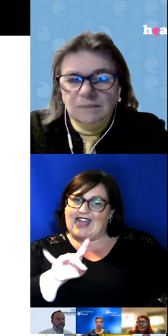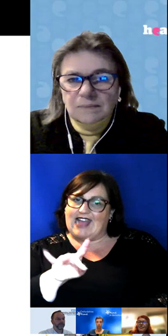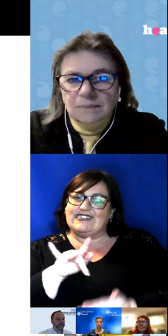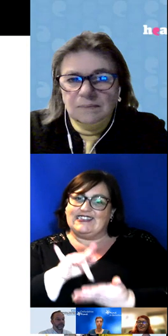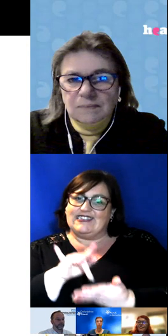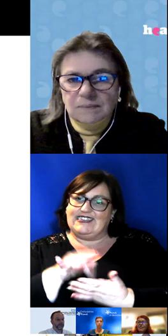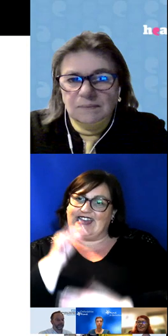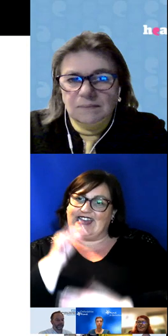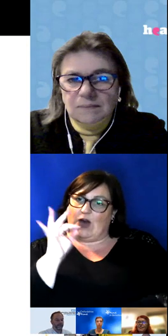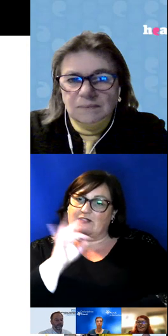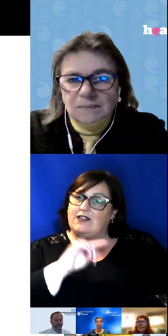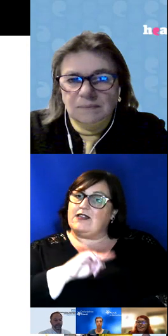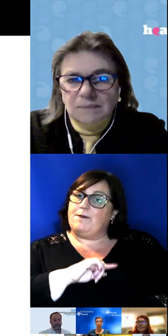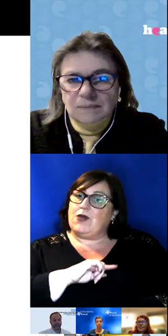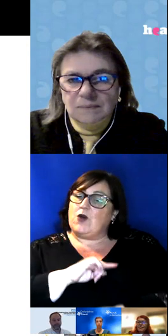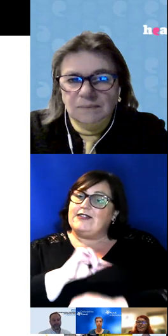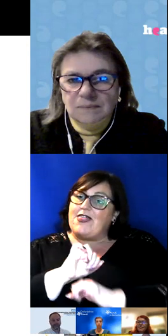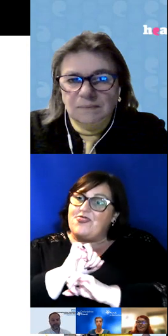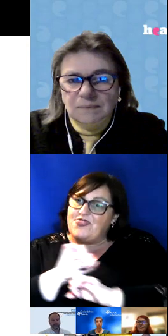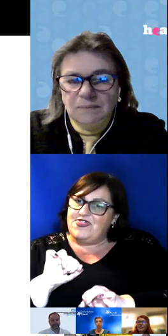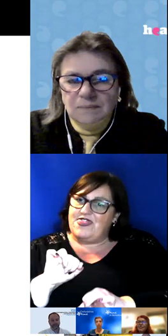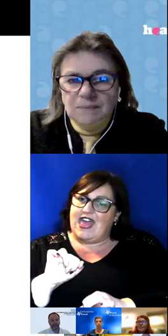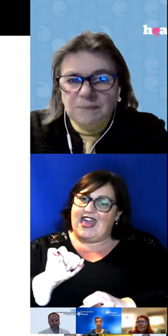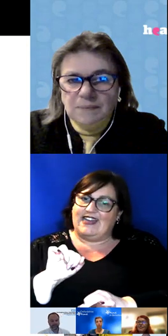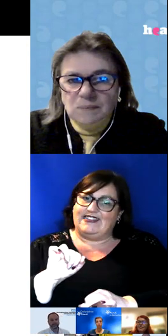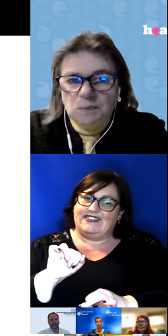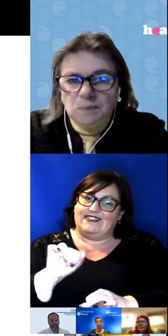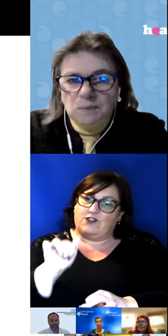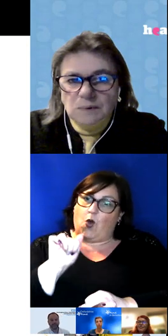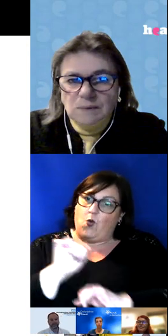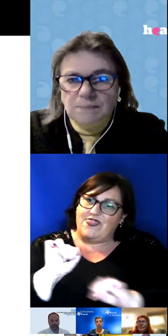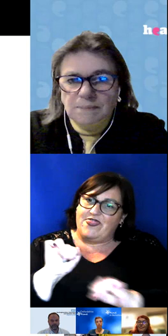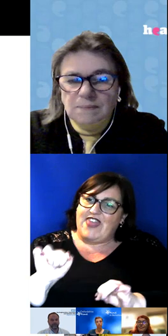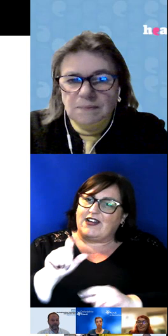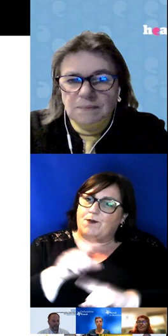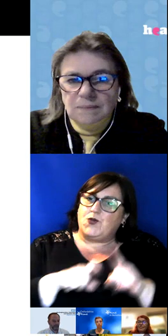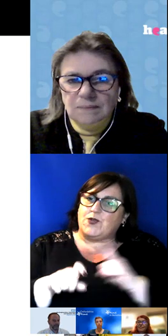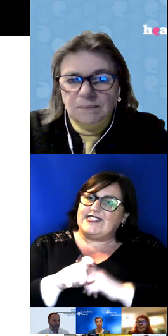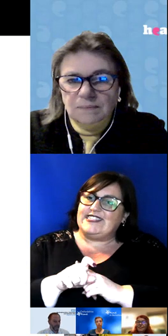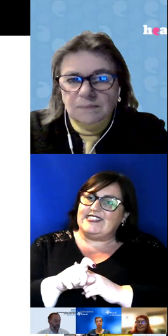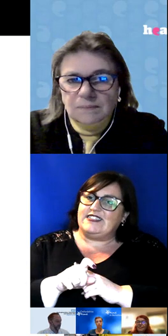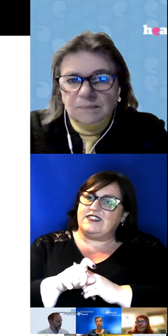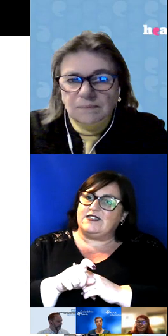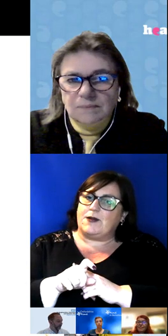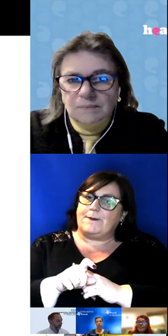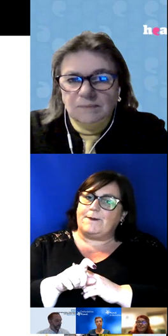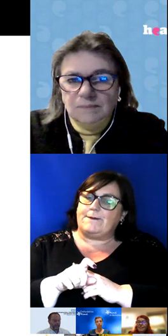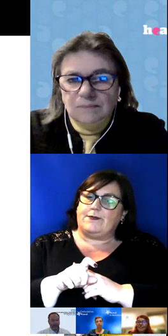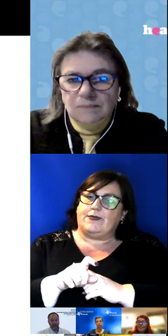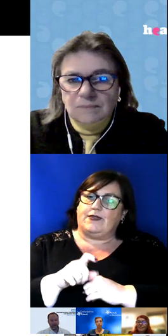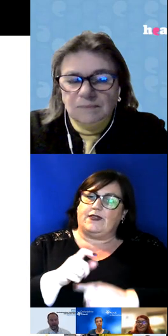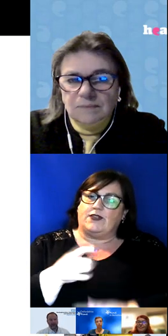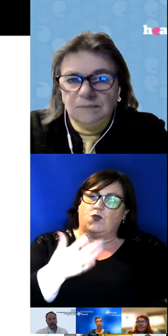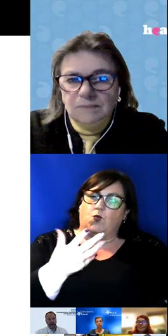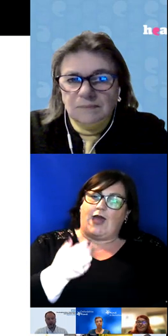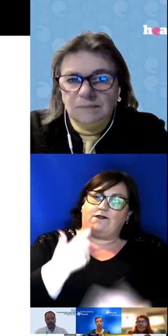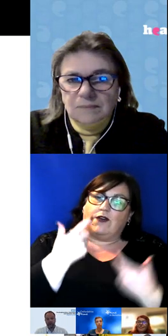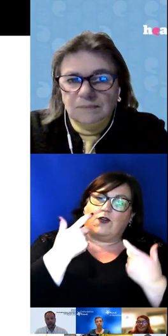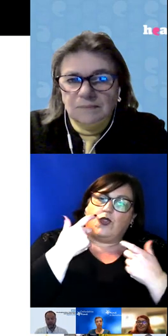a step further and I would say, let's not just talk about patient voice, let's talk about the residents' voice, because there will be people who are not